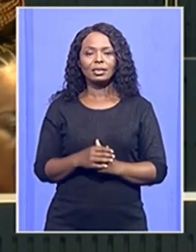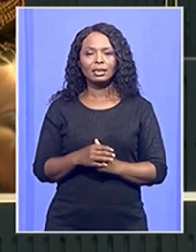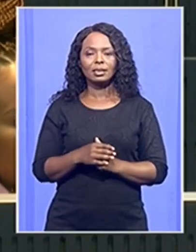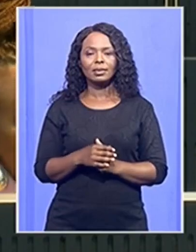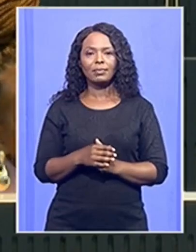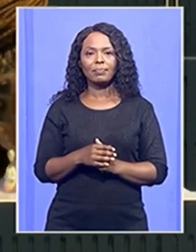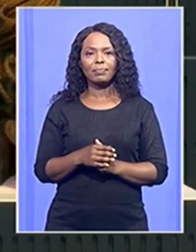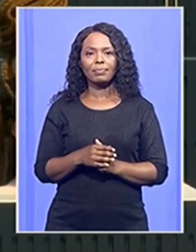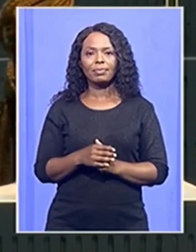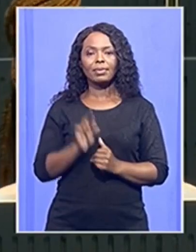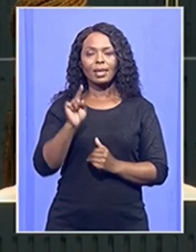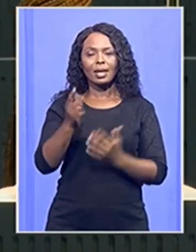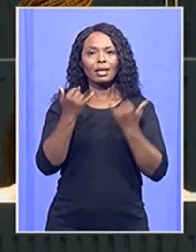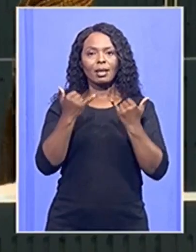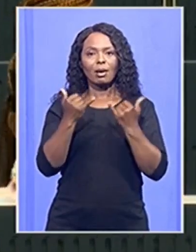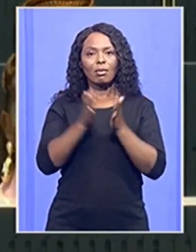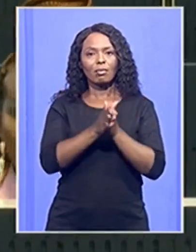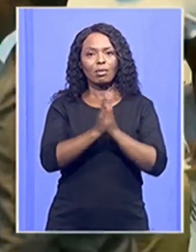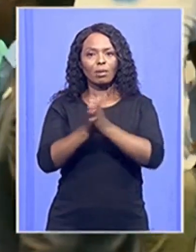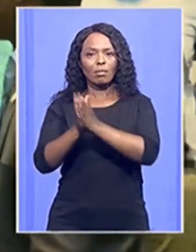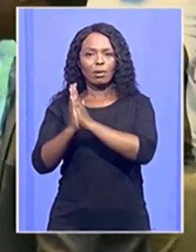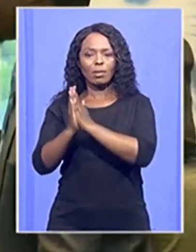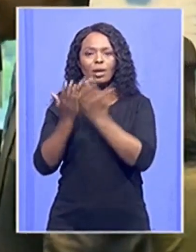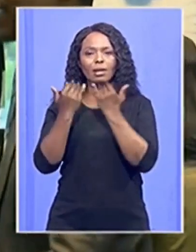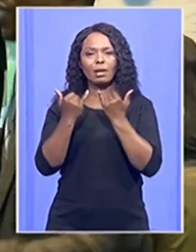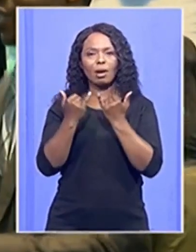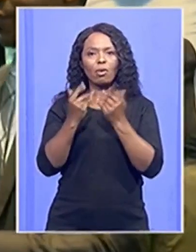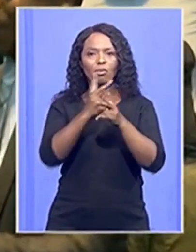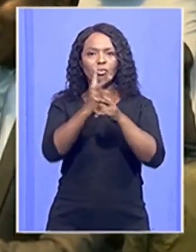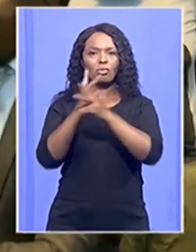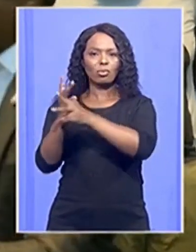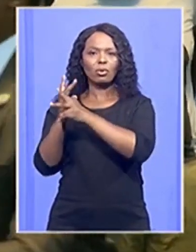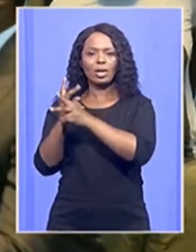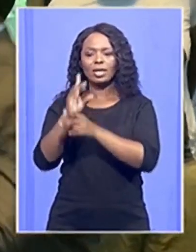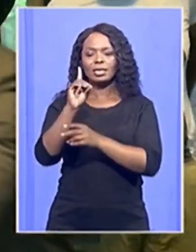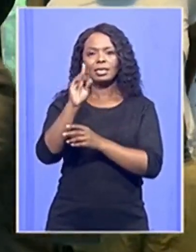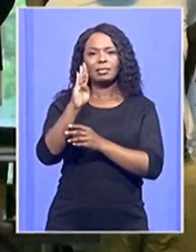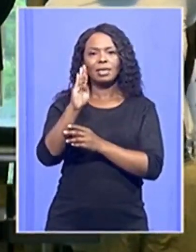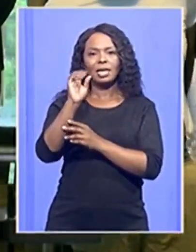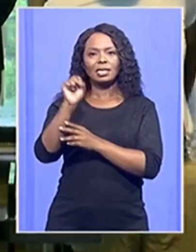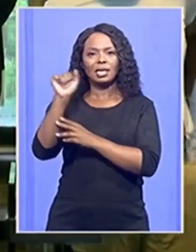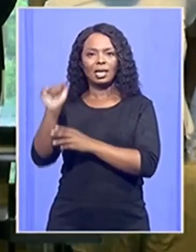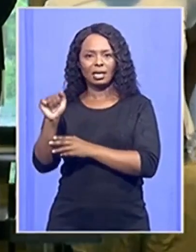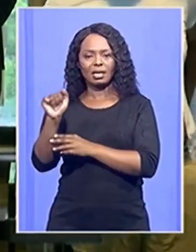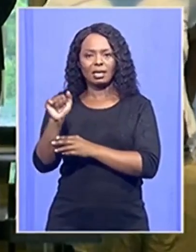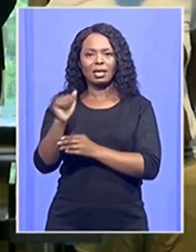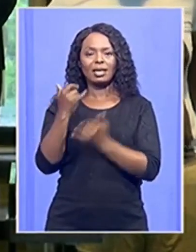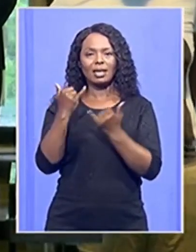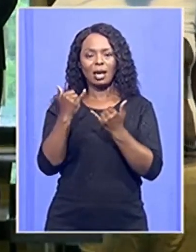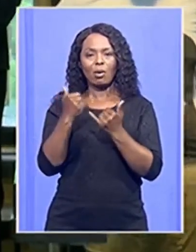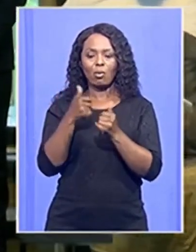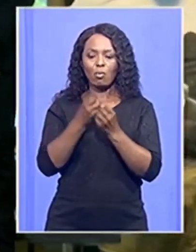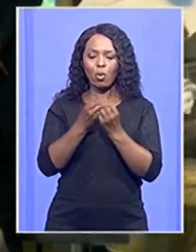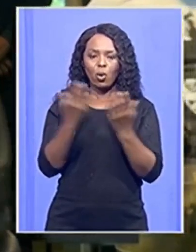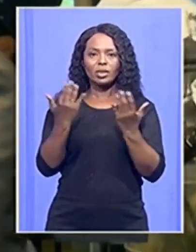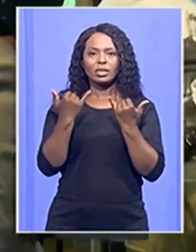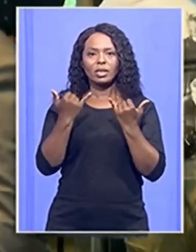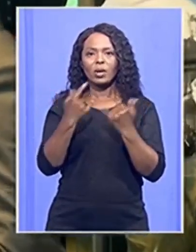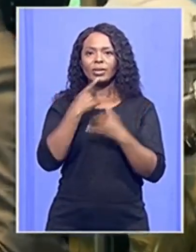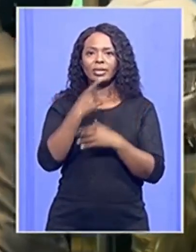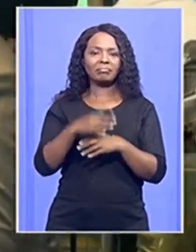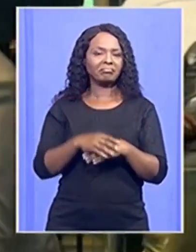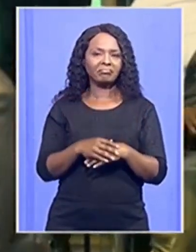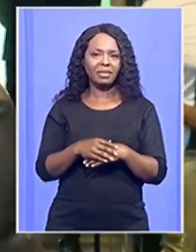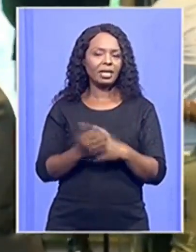ya go atlanegiswa ga kopo ya kadimo ya madi kwa DBSA e ntseng e tlhokega bobe e latela morago ga gore e se